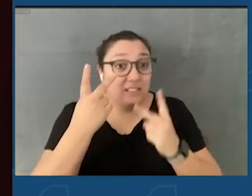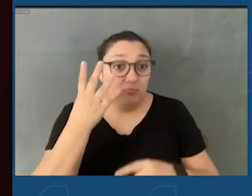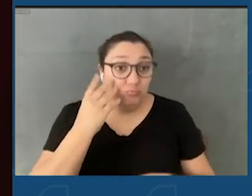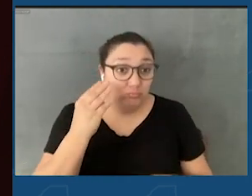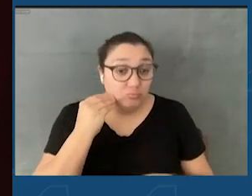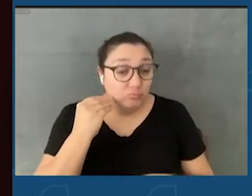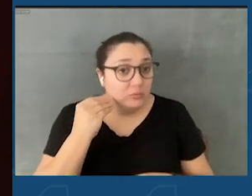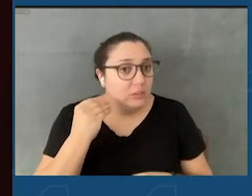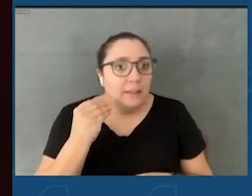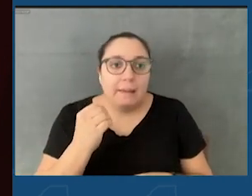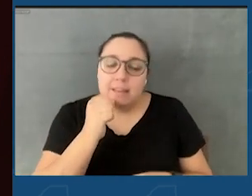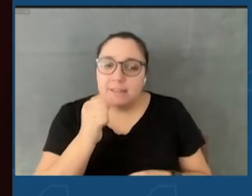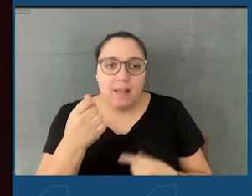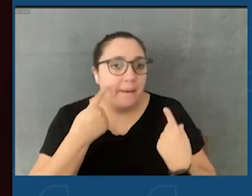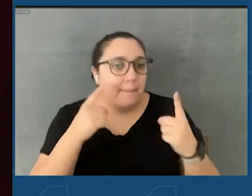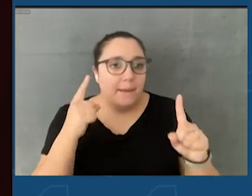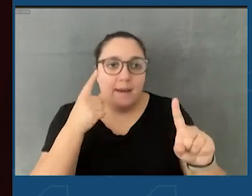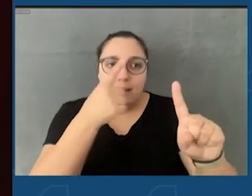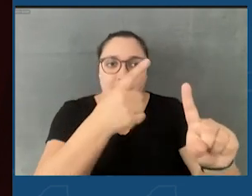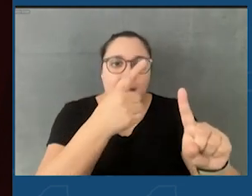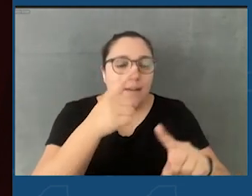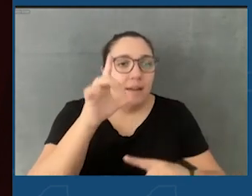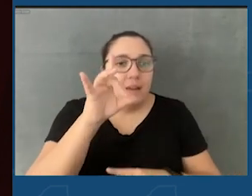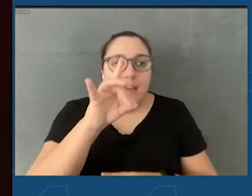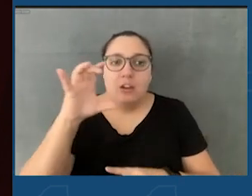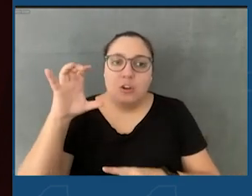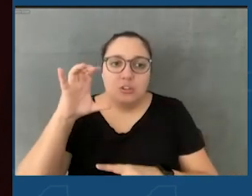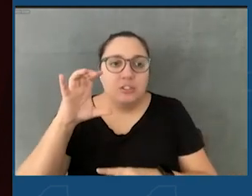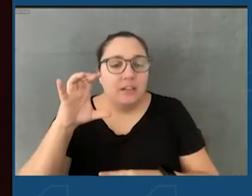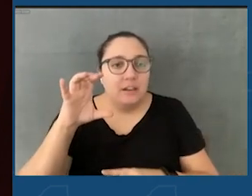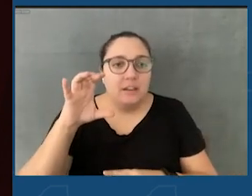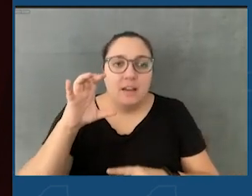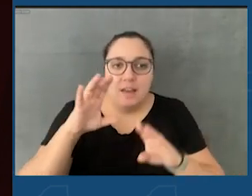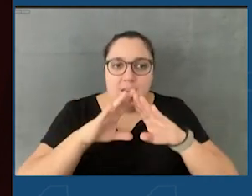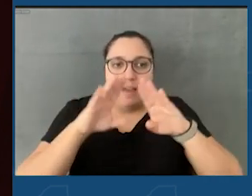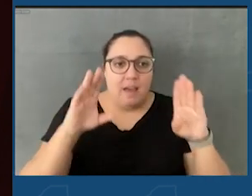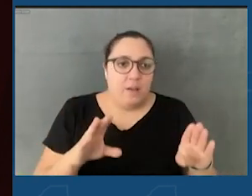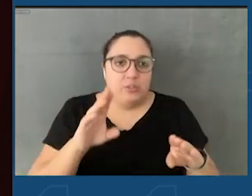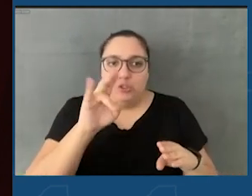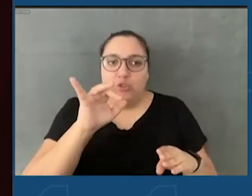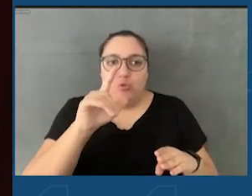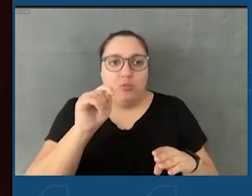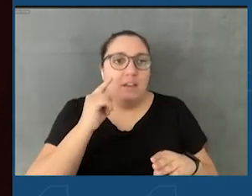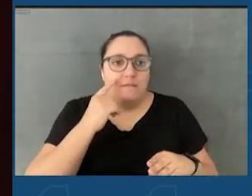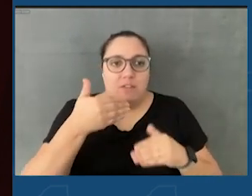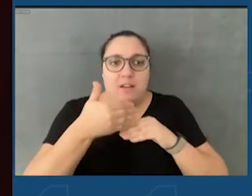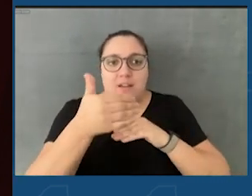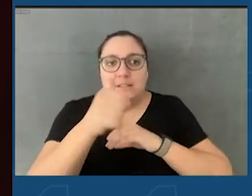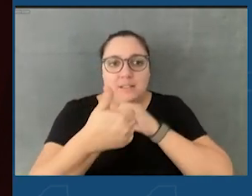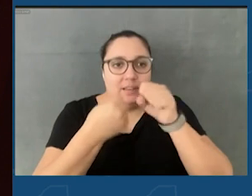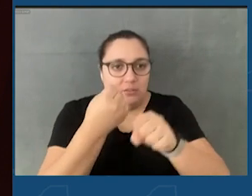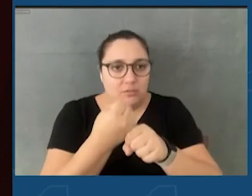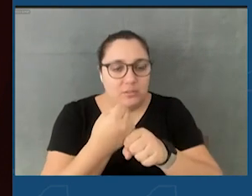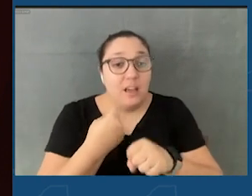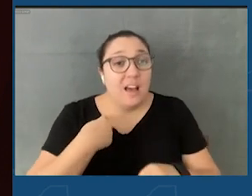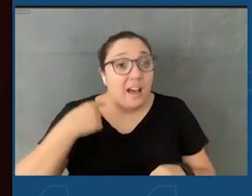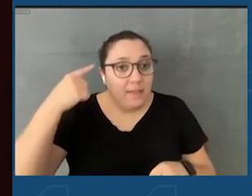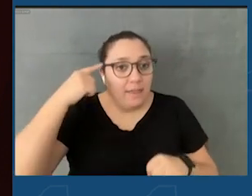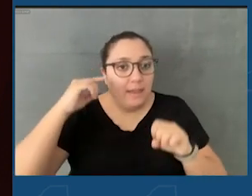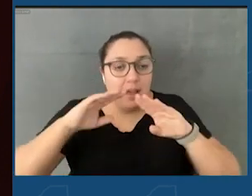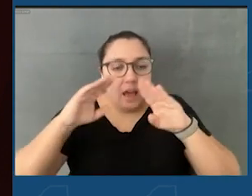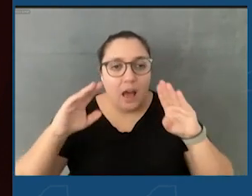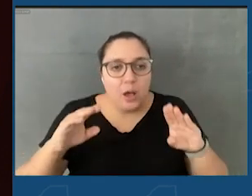us to our goal of building 800 housing units over the next decade. So I believe housing is a basic